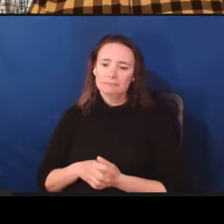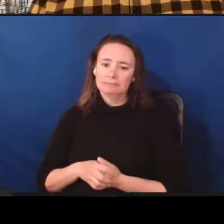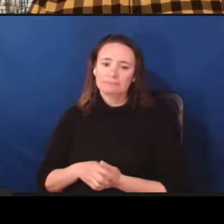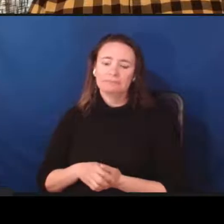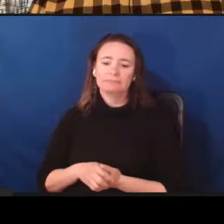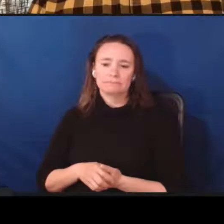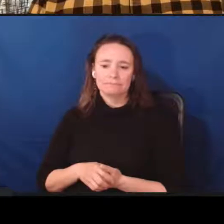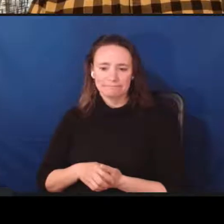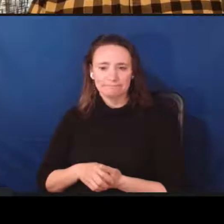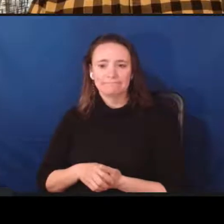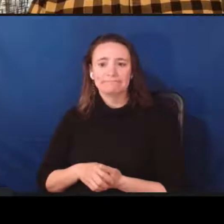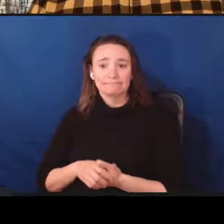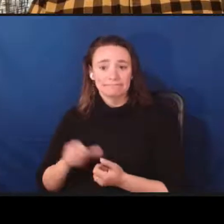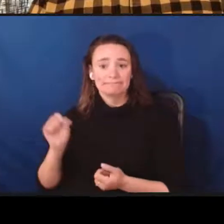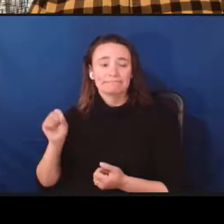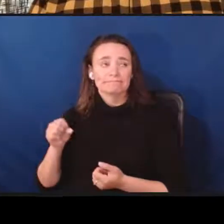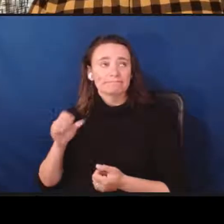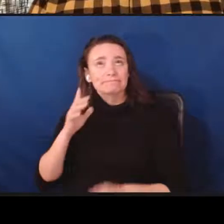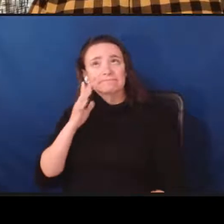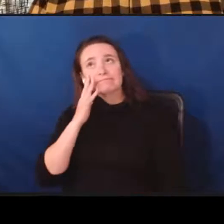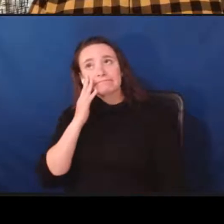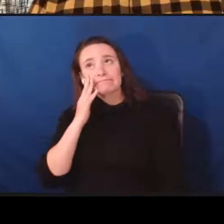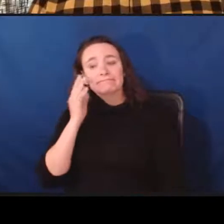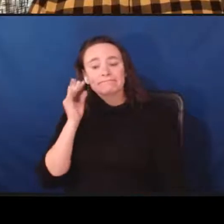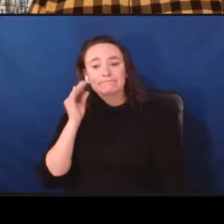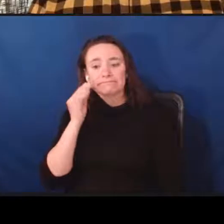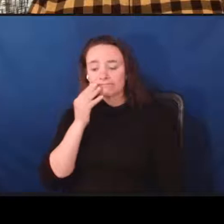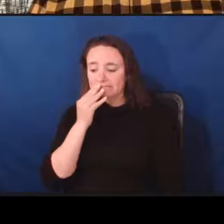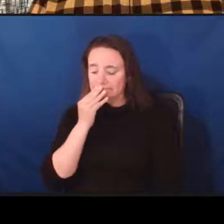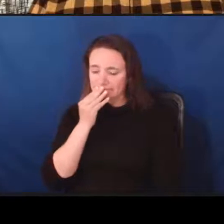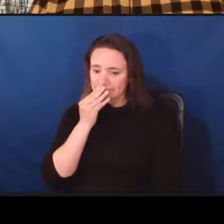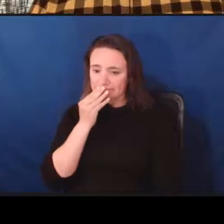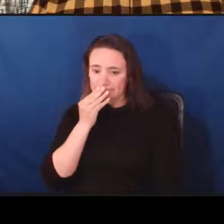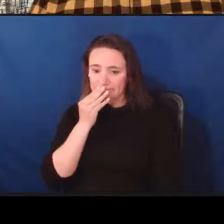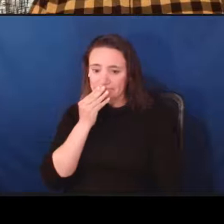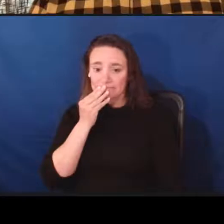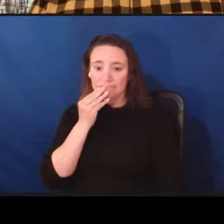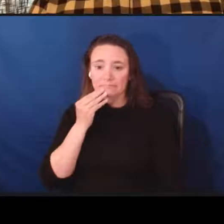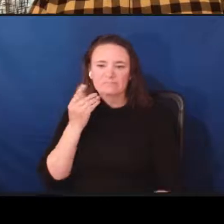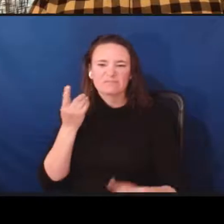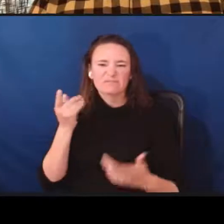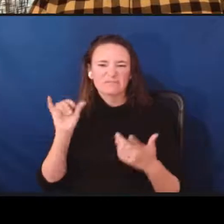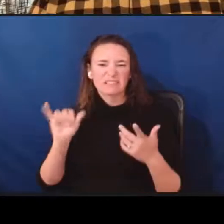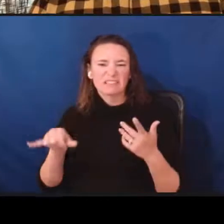Gosh, yeah. I mean the stigma